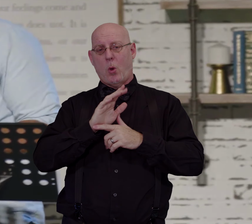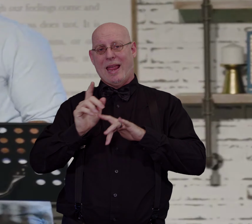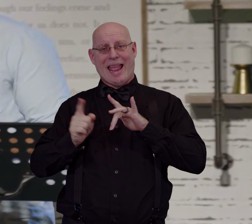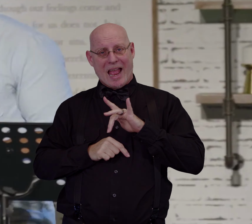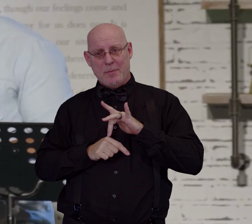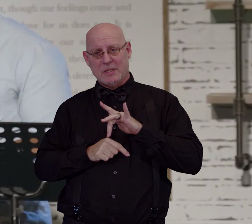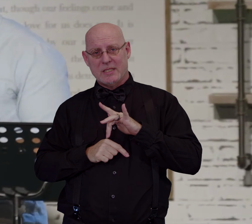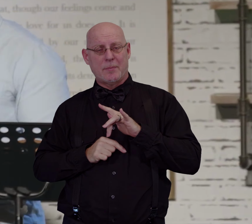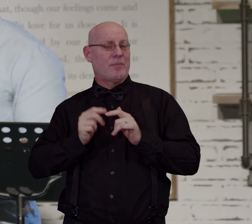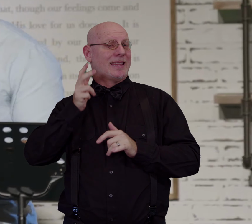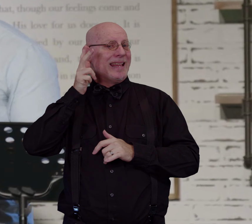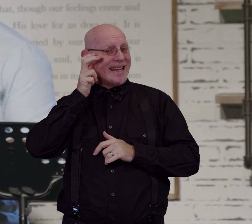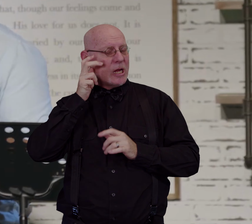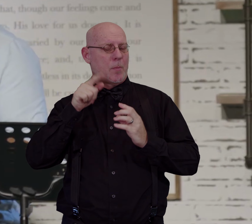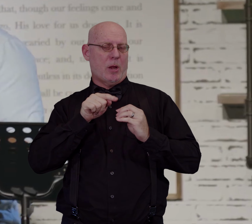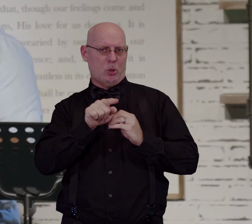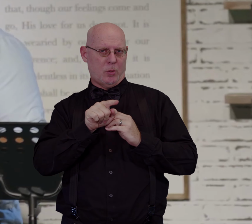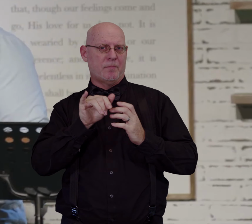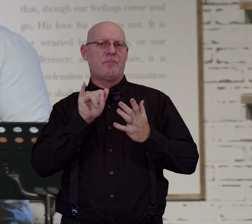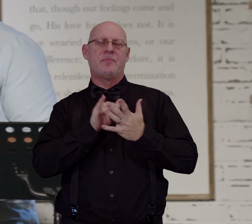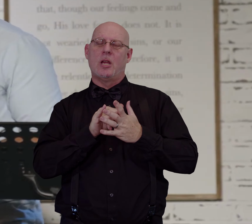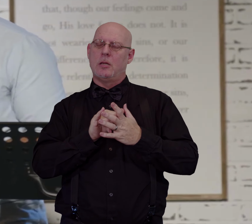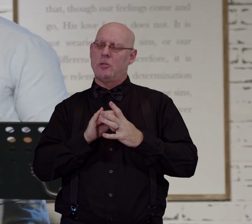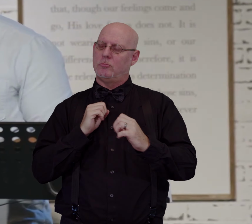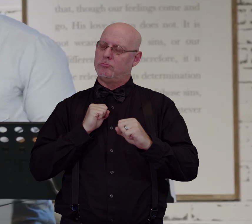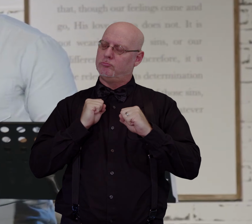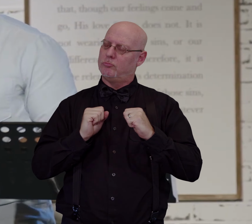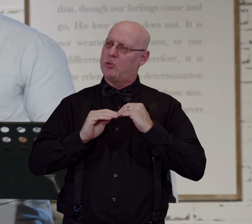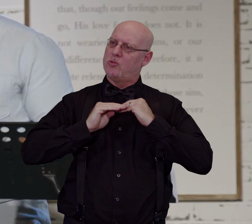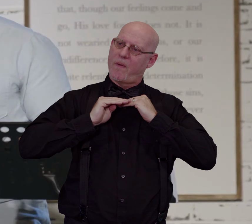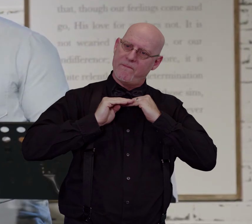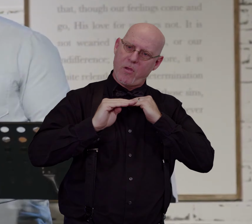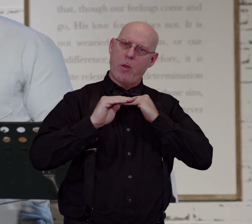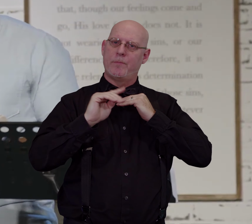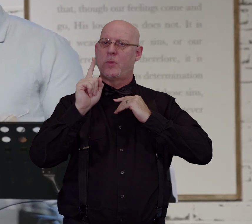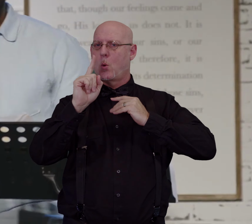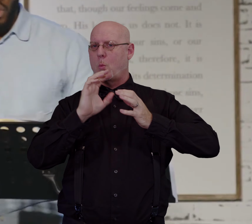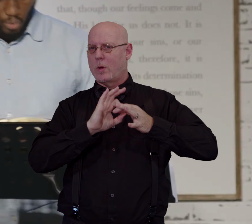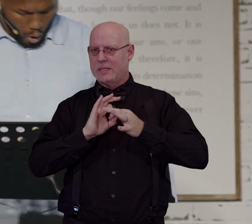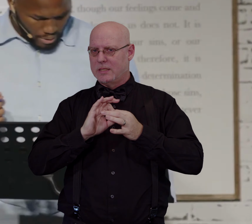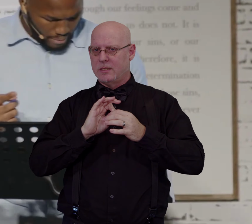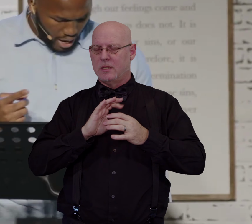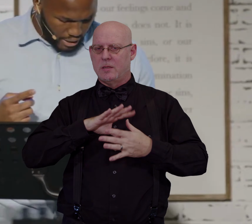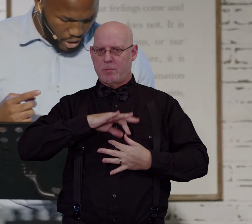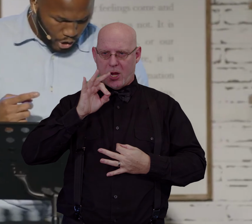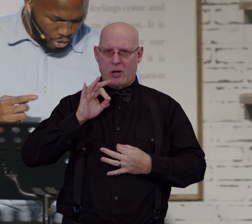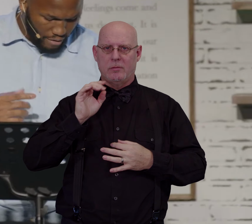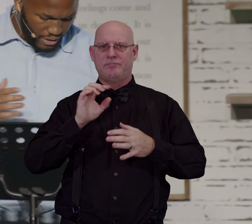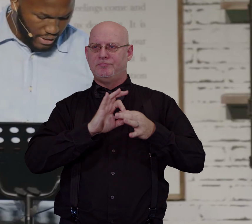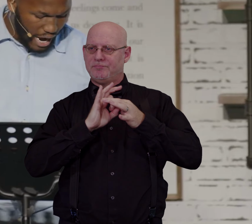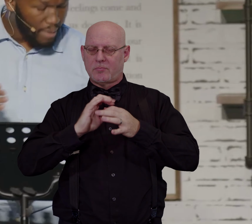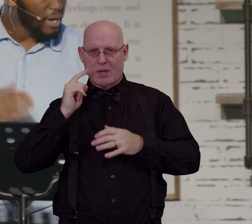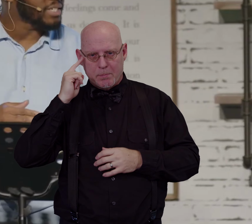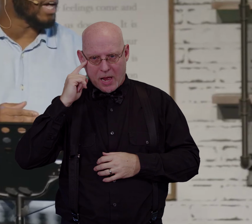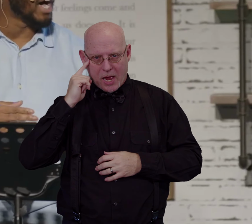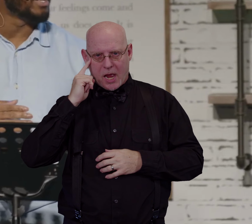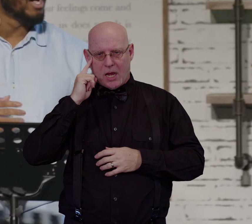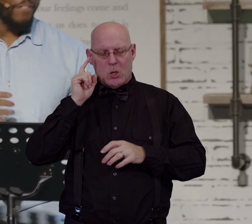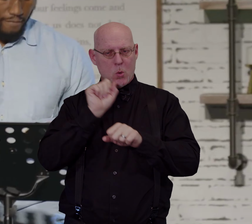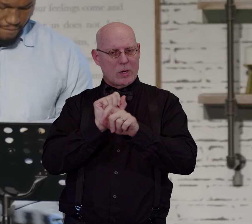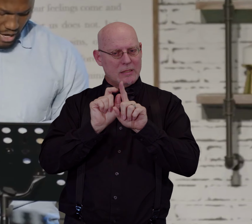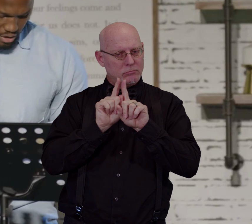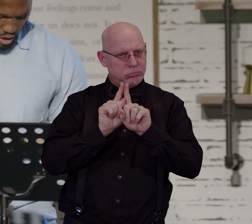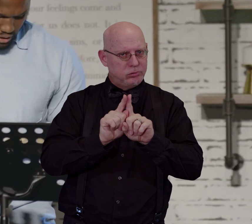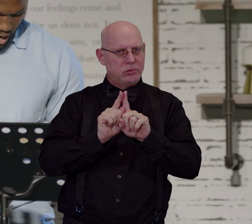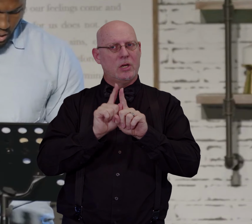absent, I may hear of you, that you are standing firm in one spirit with one mind, striving side by side